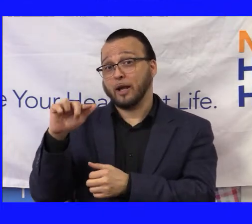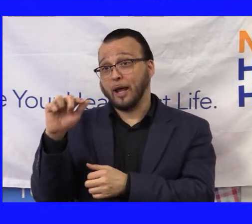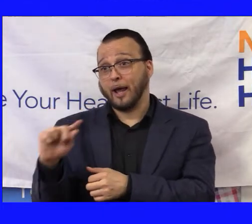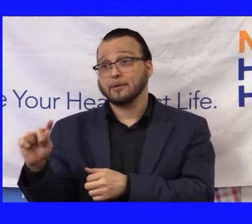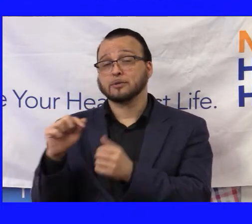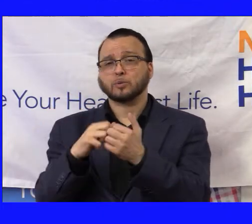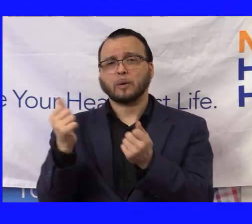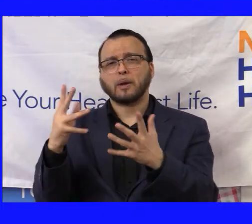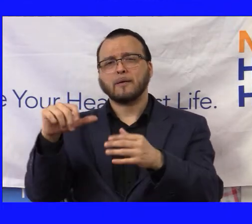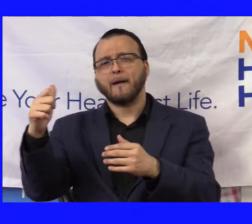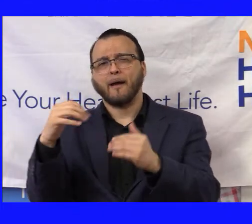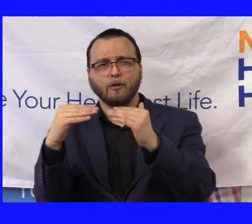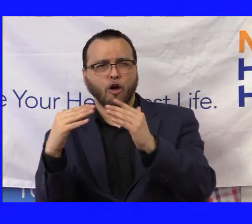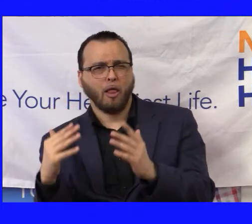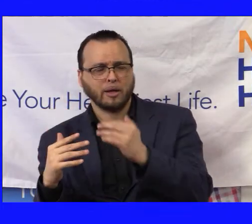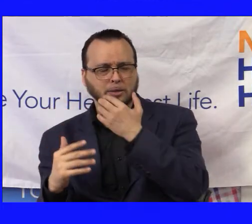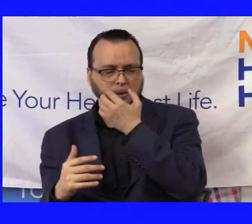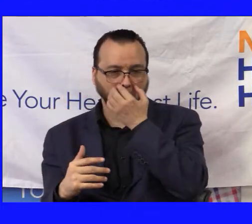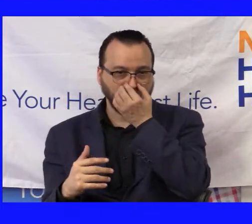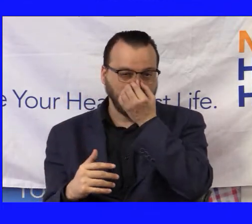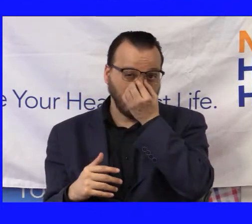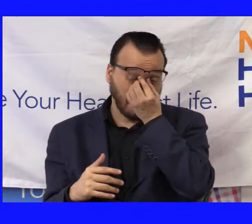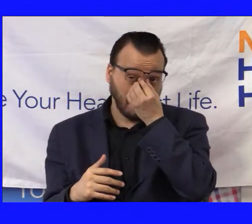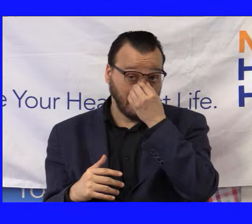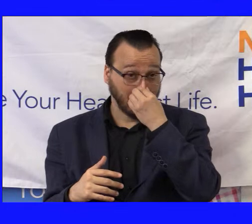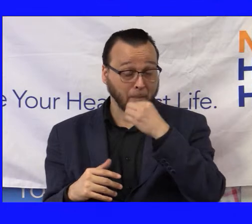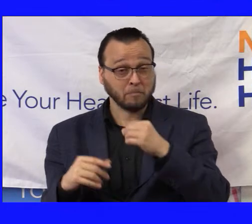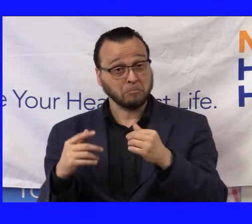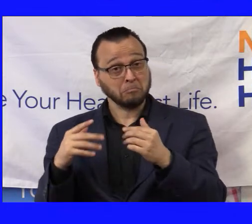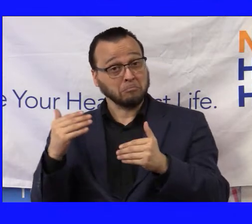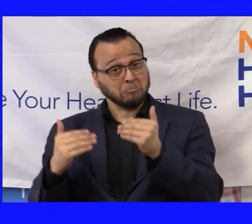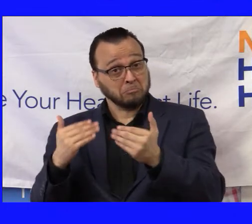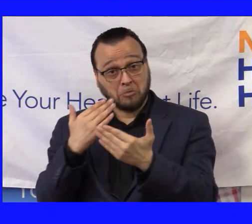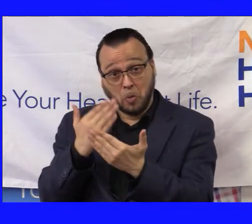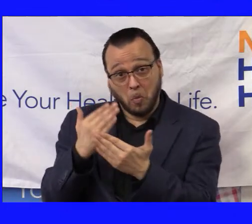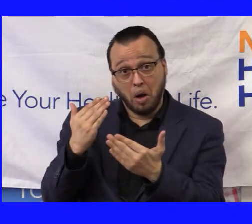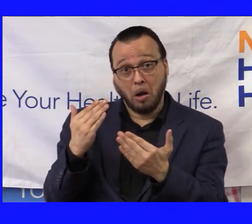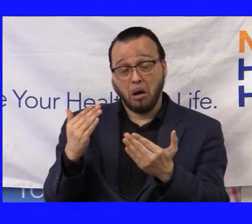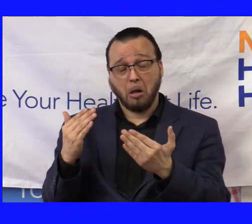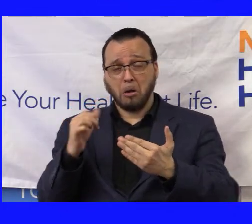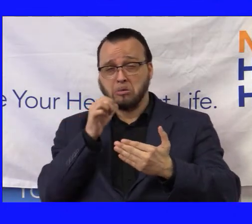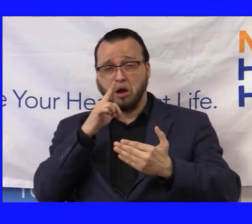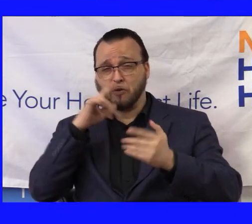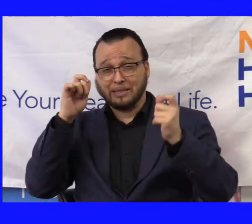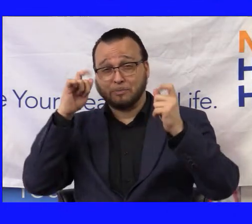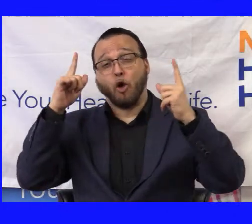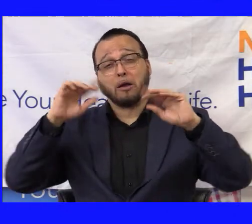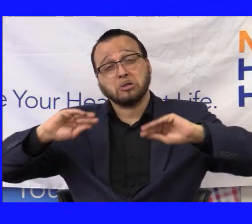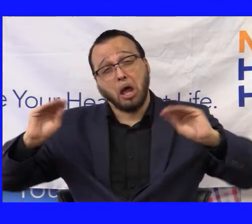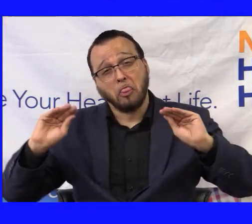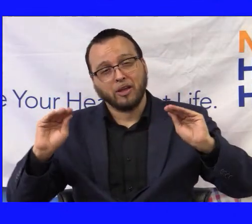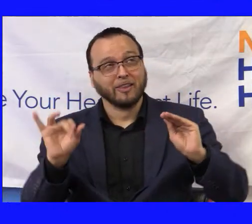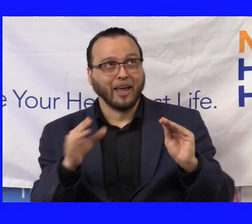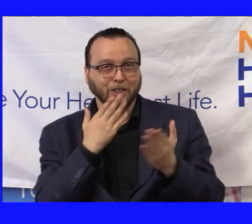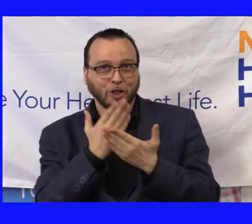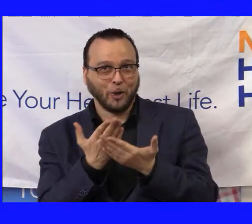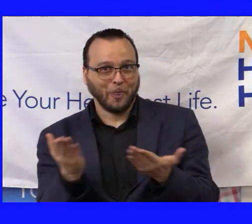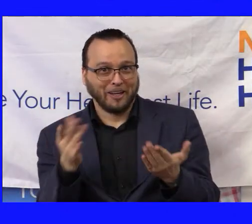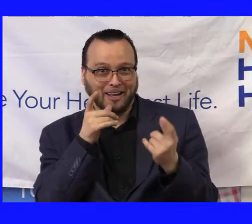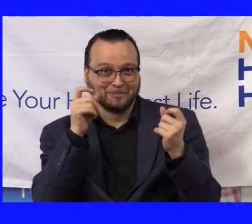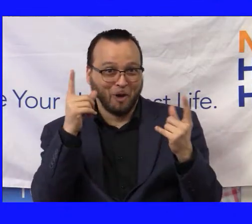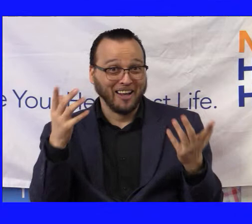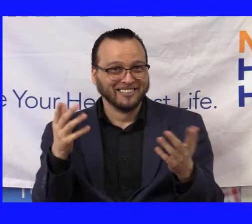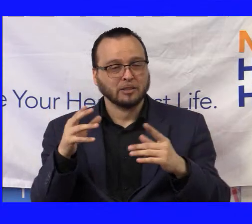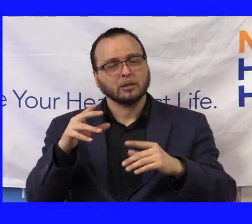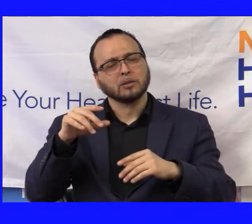a number of my other colleagues. Went very well, fairly uneventful, which is a good thing. But we are, of course,